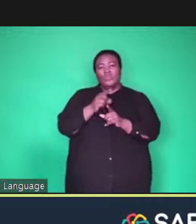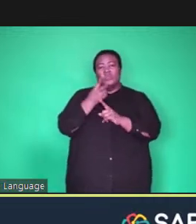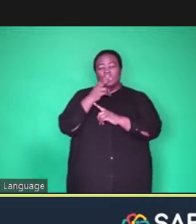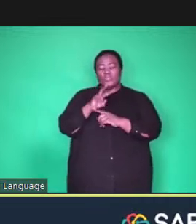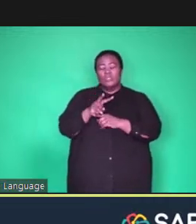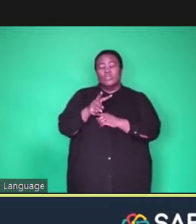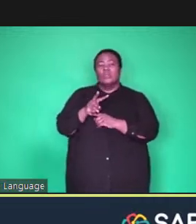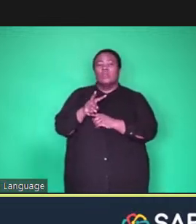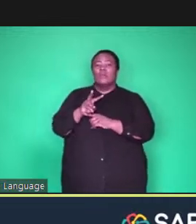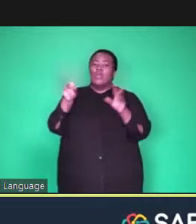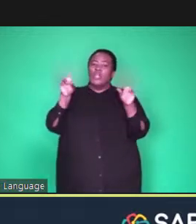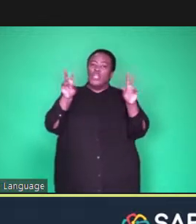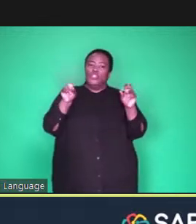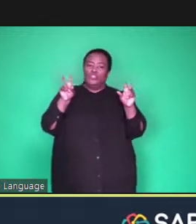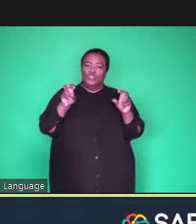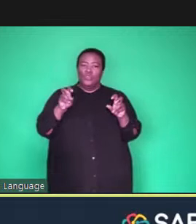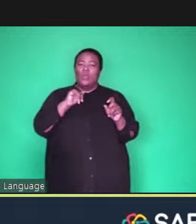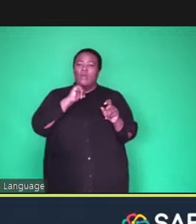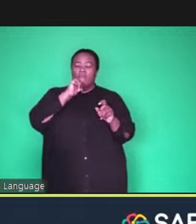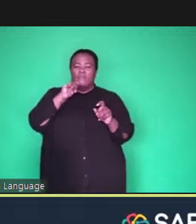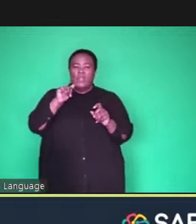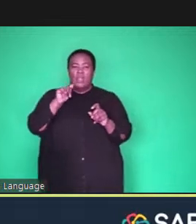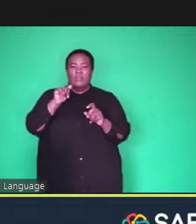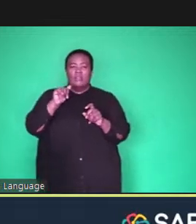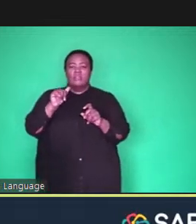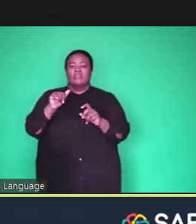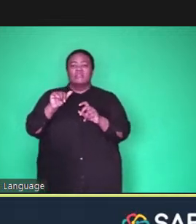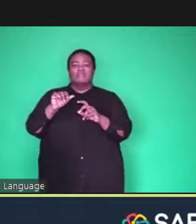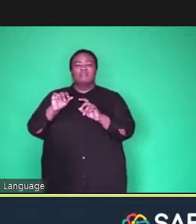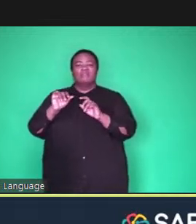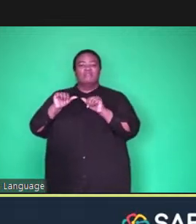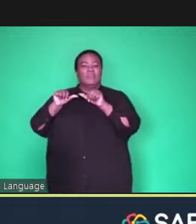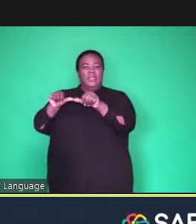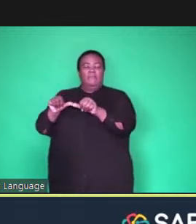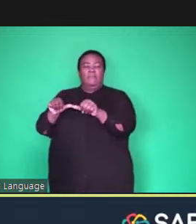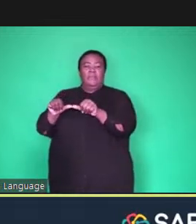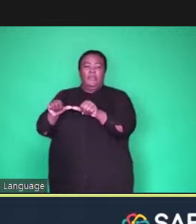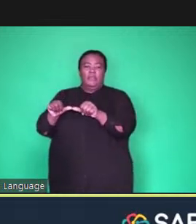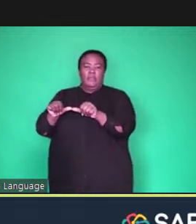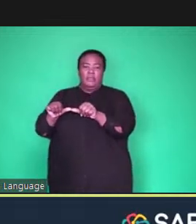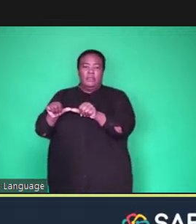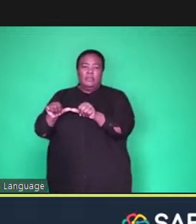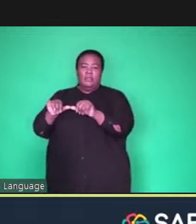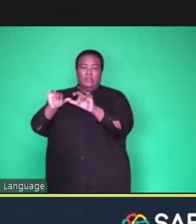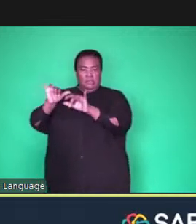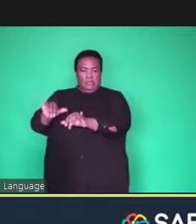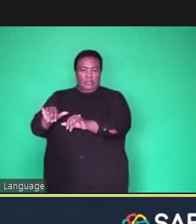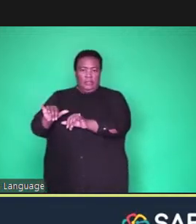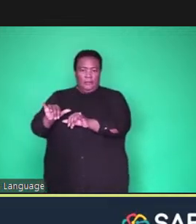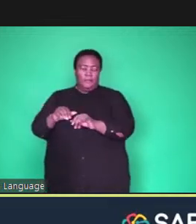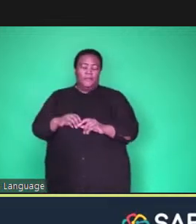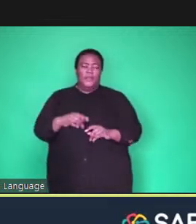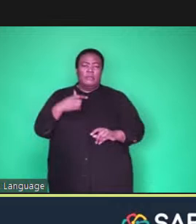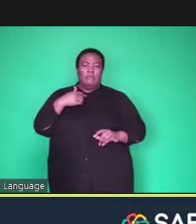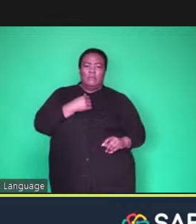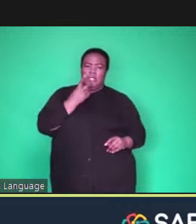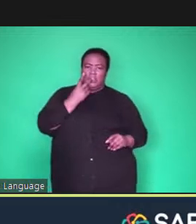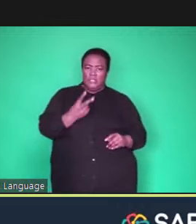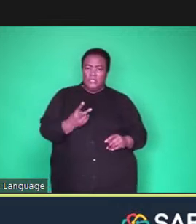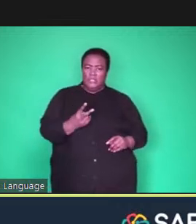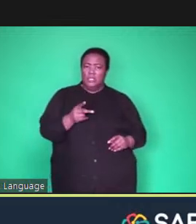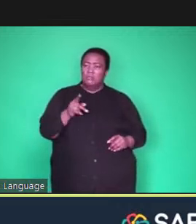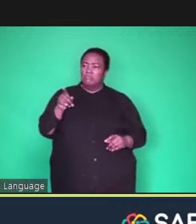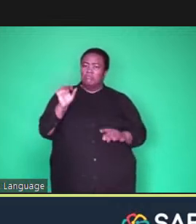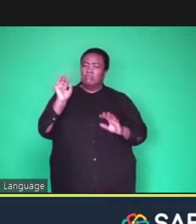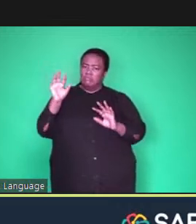household membership, again preceded by Dori's explanation of why this is important. I see these as fairly synonymous, by the way.